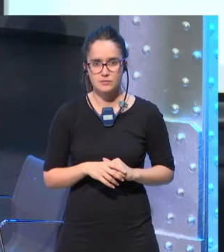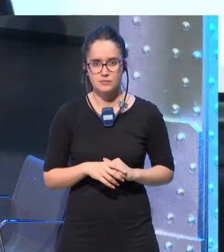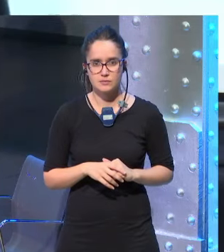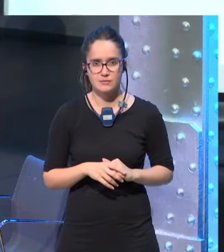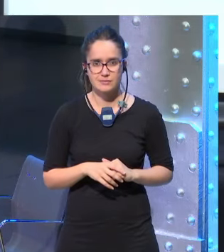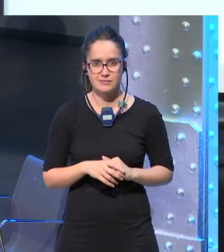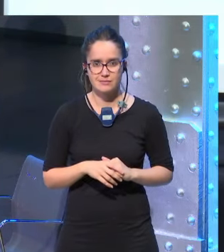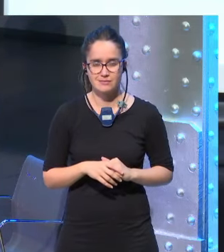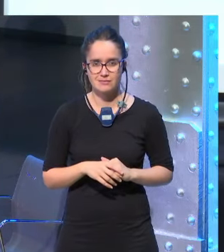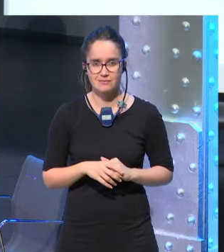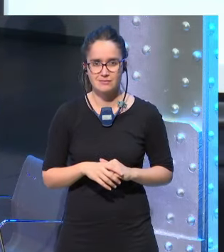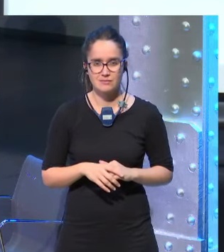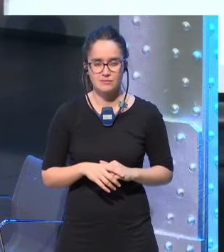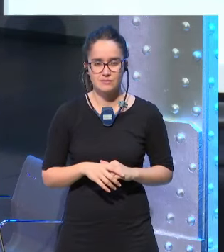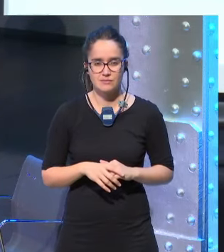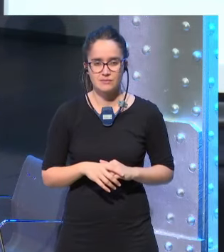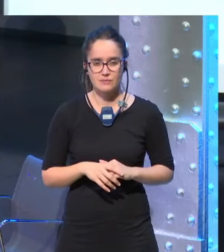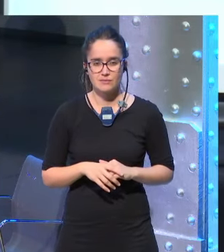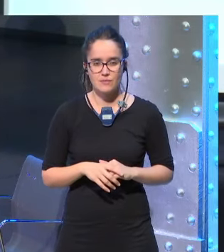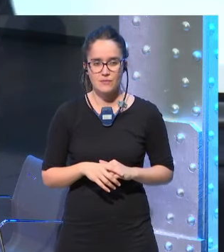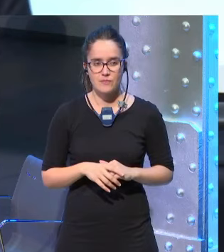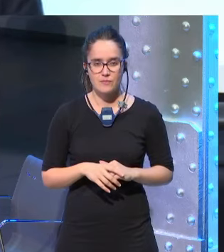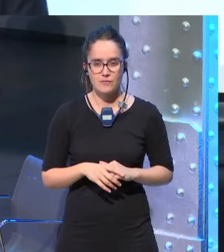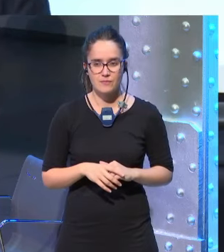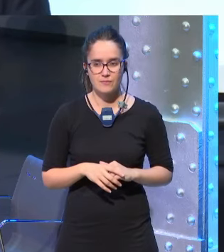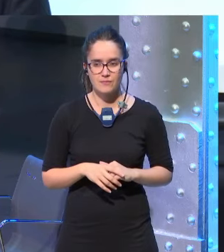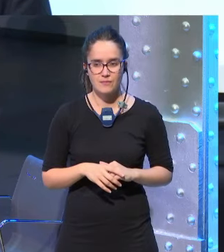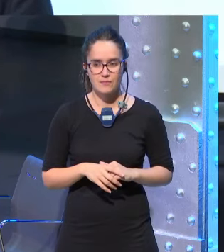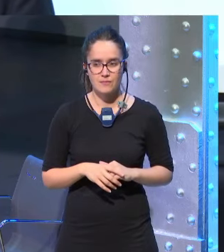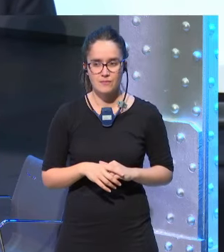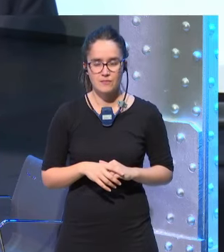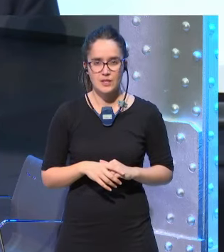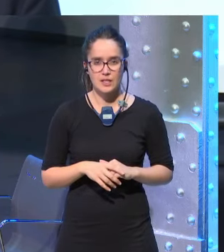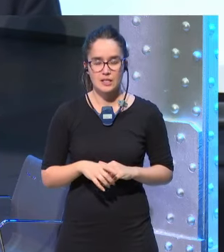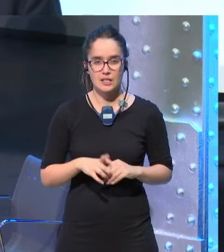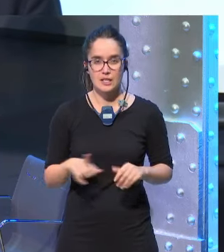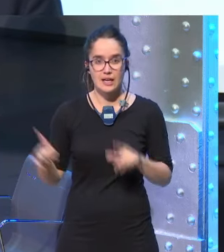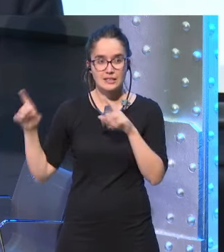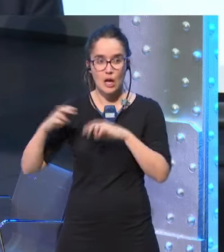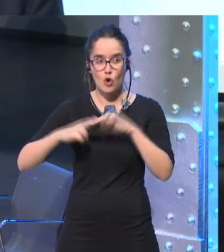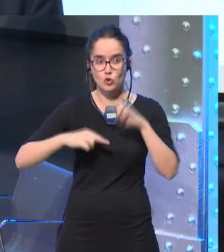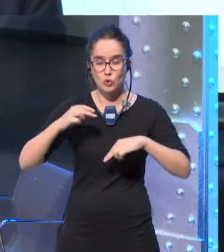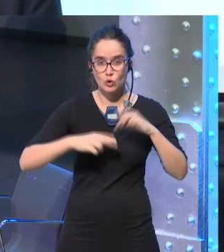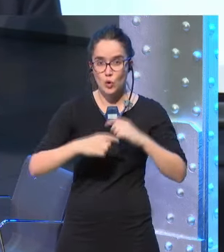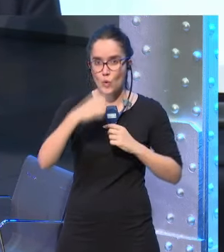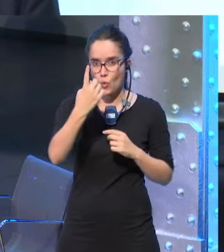Oh no, okay, here we go. Good, so that's the builder, or one of the builders.